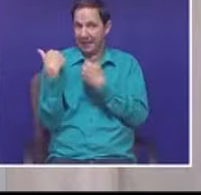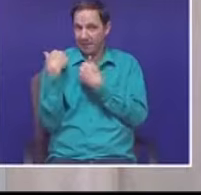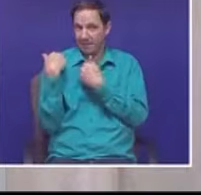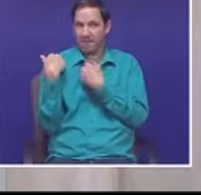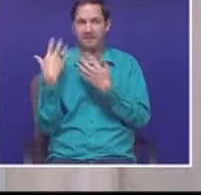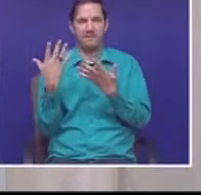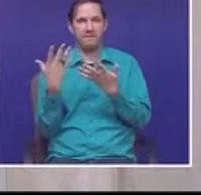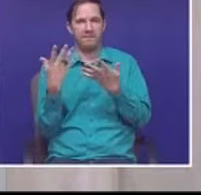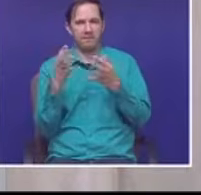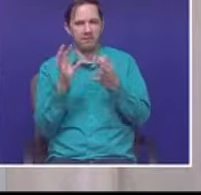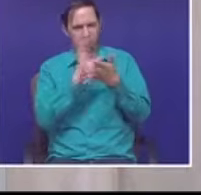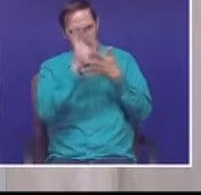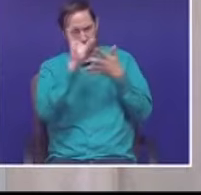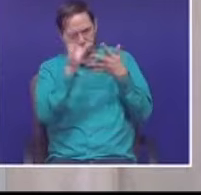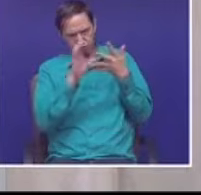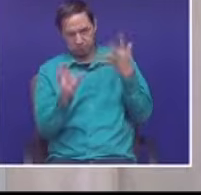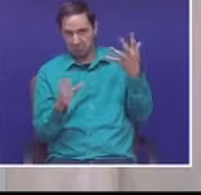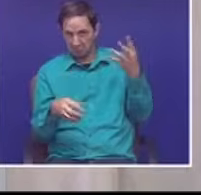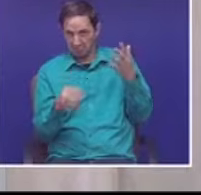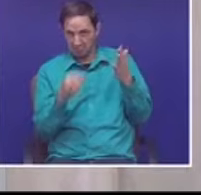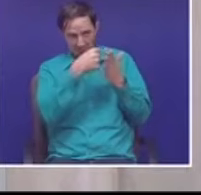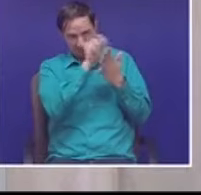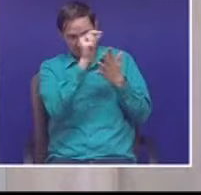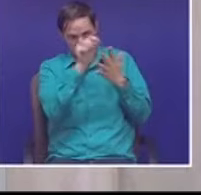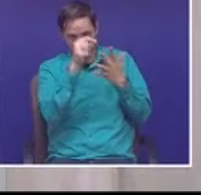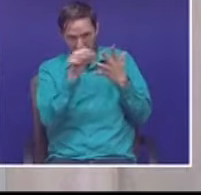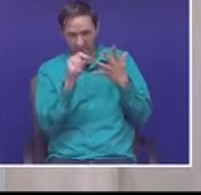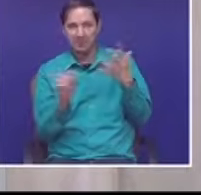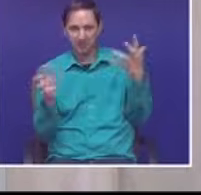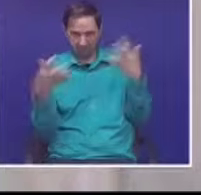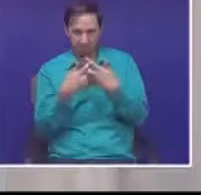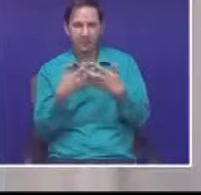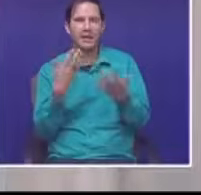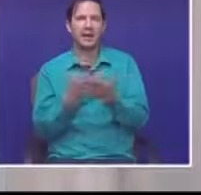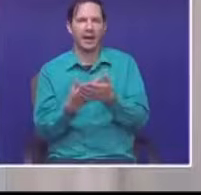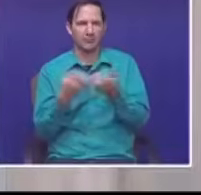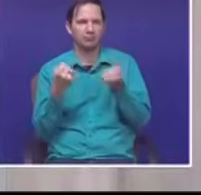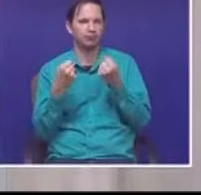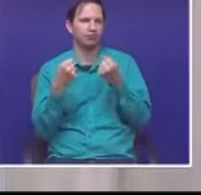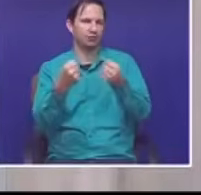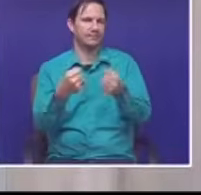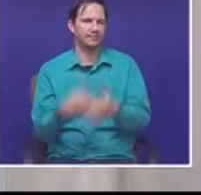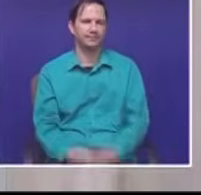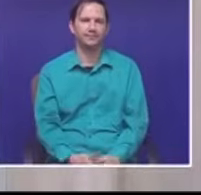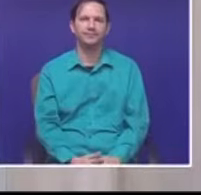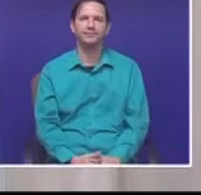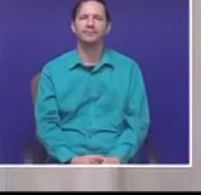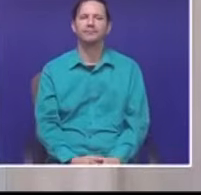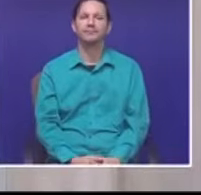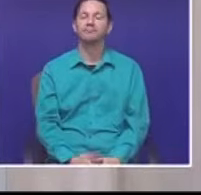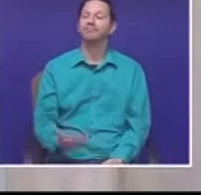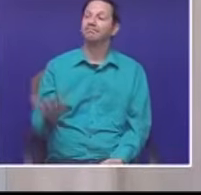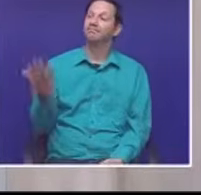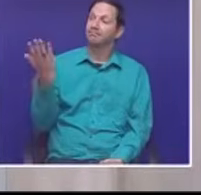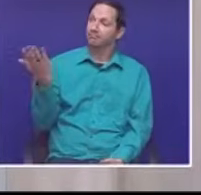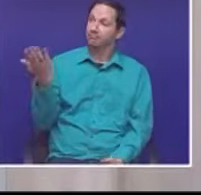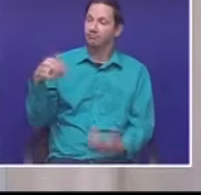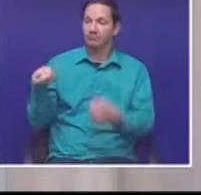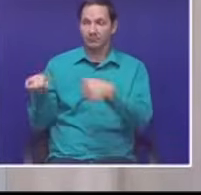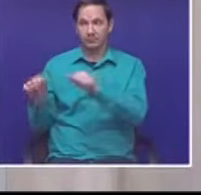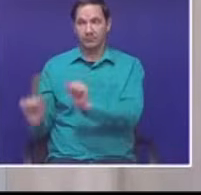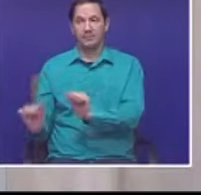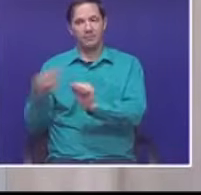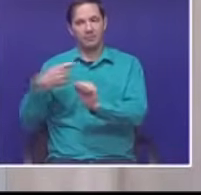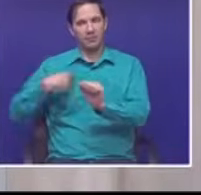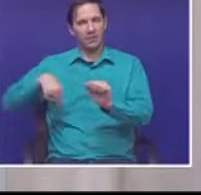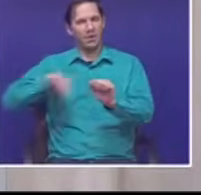operating requirements, pre-contract inspections, and compliance checks. Chairperson, the focus is therefore very